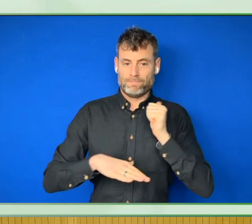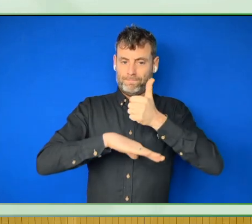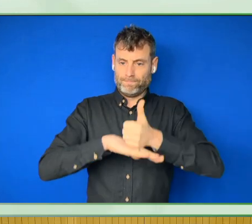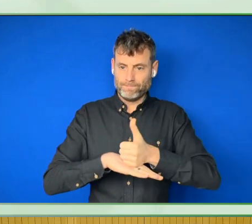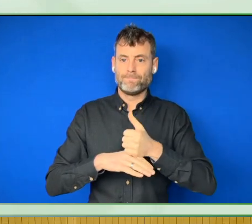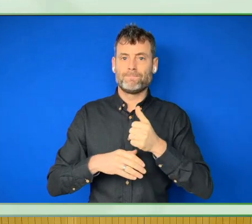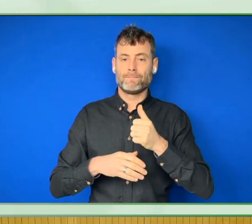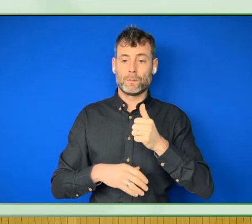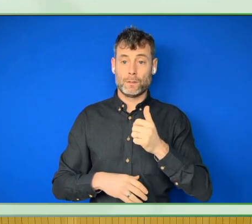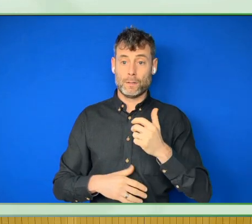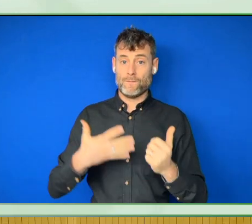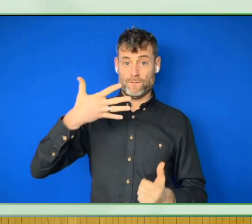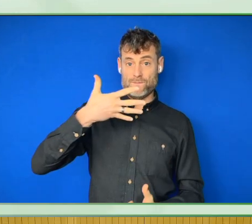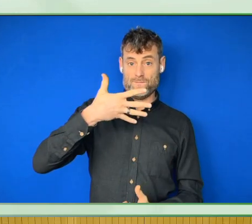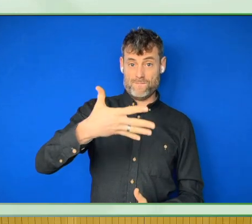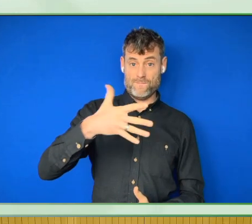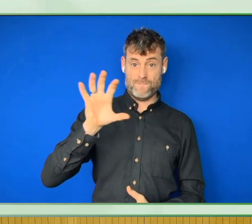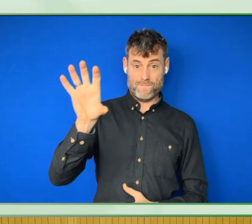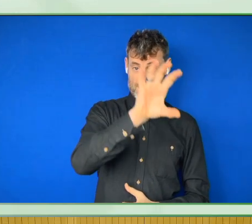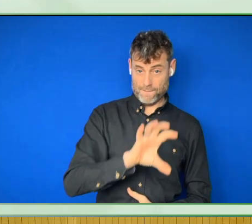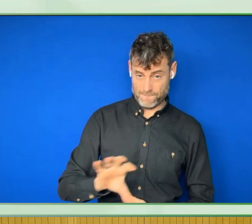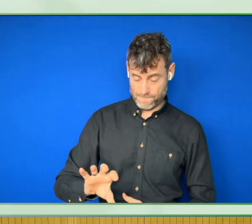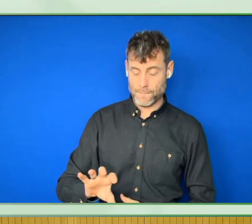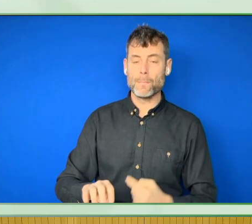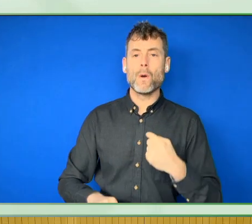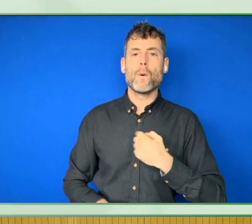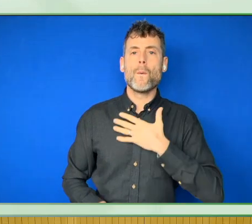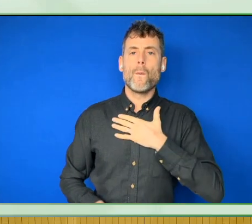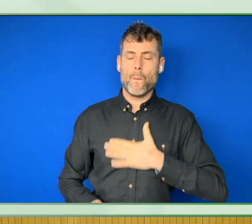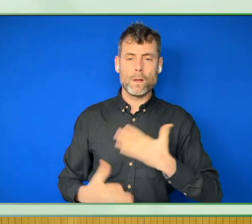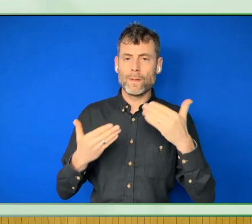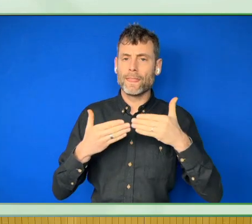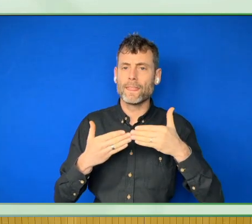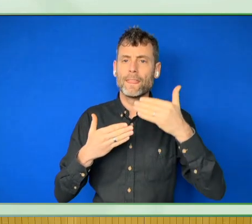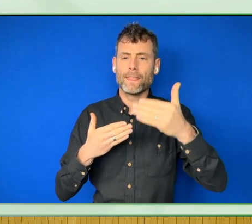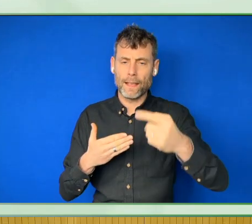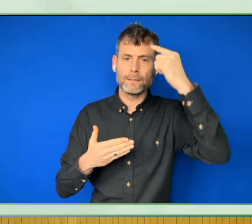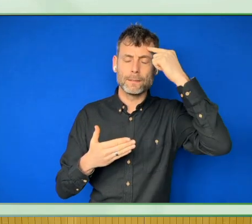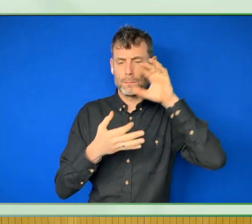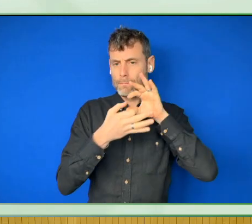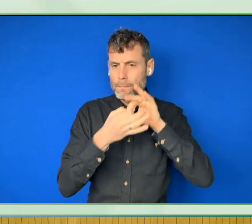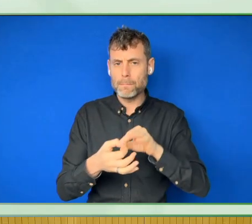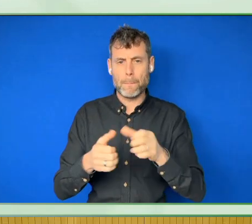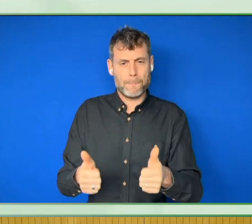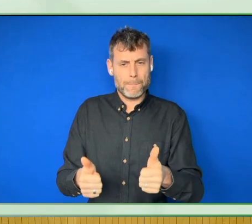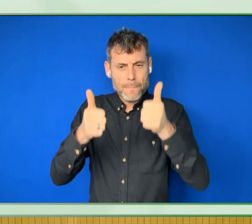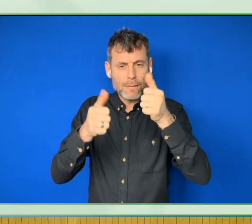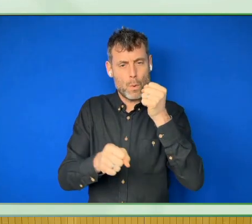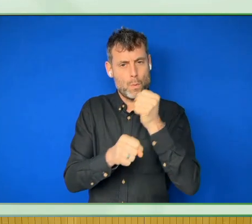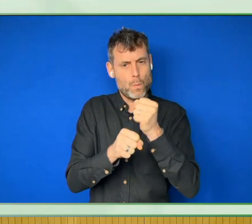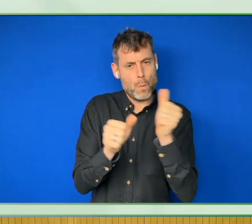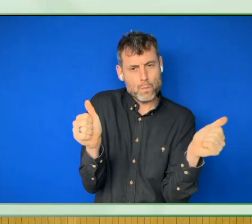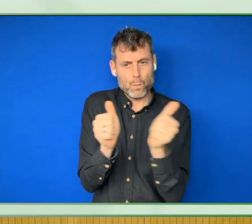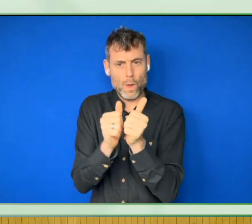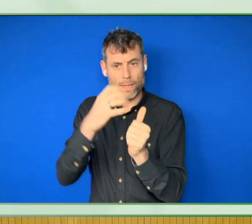5 regions, but what we are going to do in the next steps is working closer with the government. The idea is to